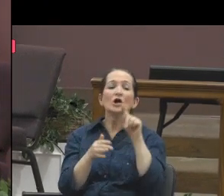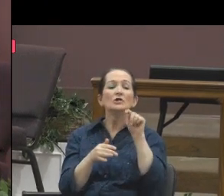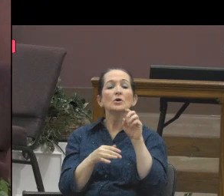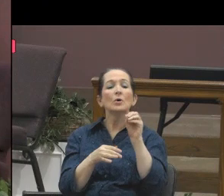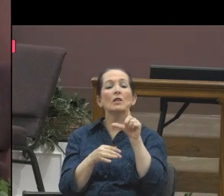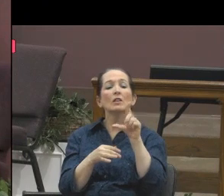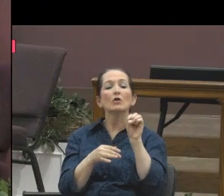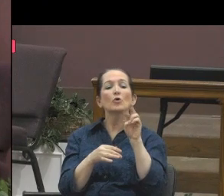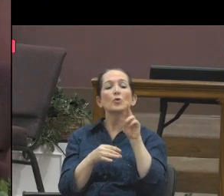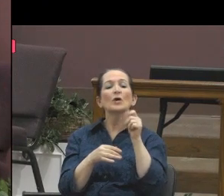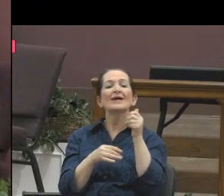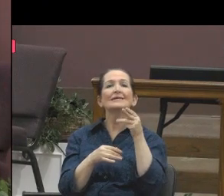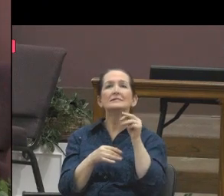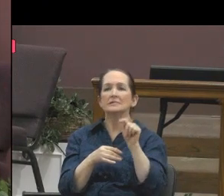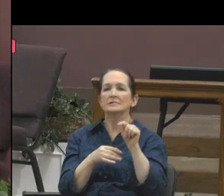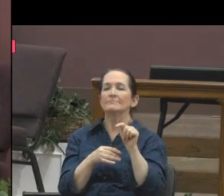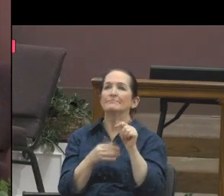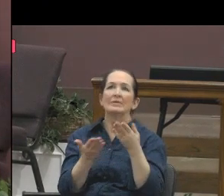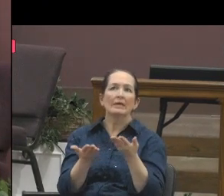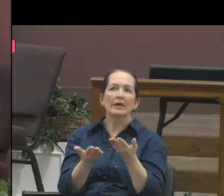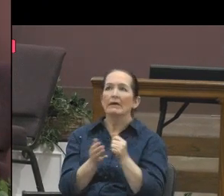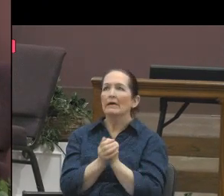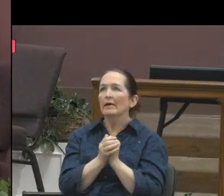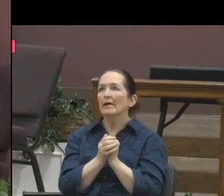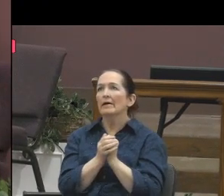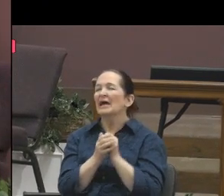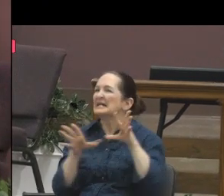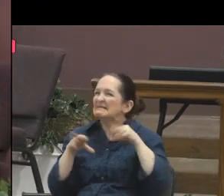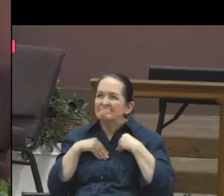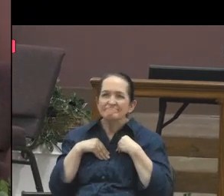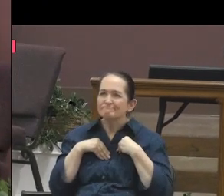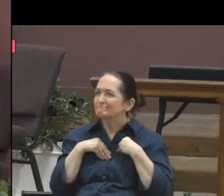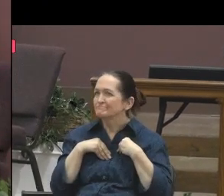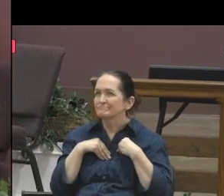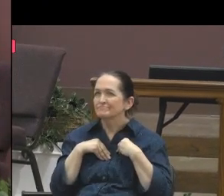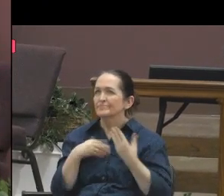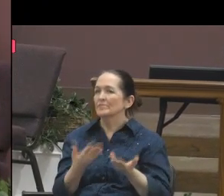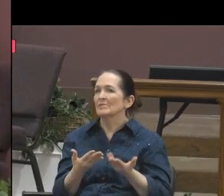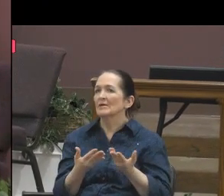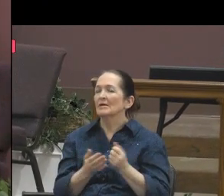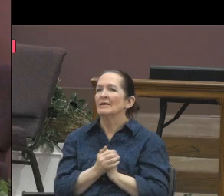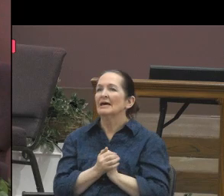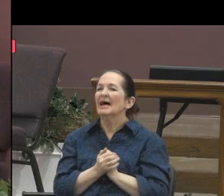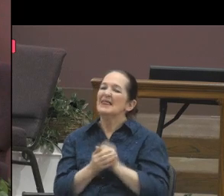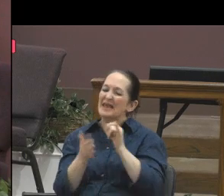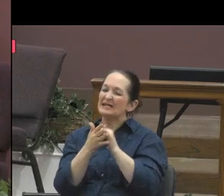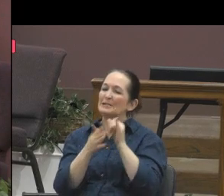been hijacked, along with a lot of other things that have been hijacked by the world.